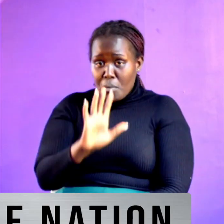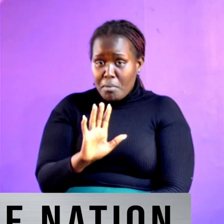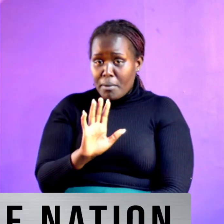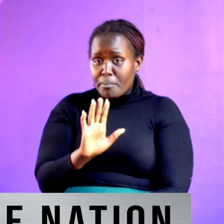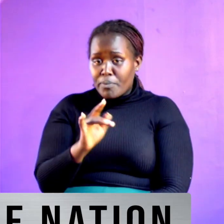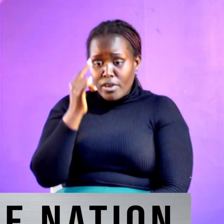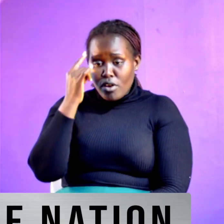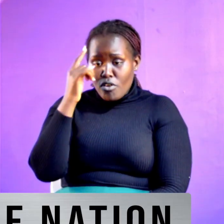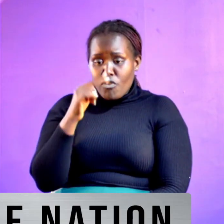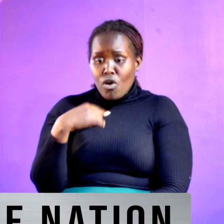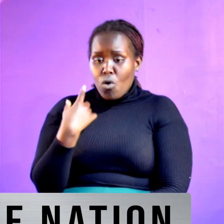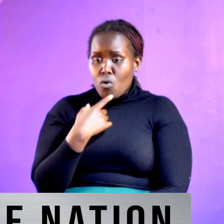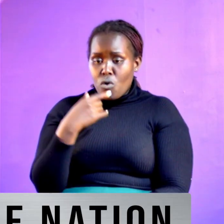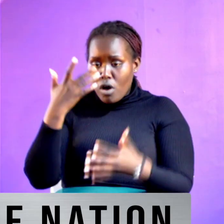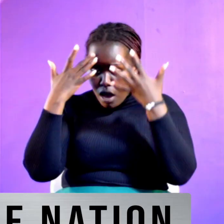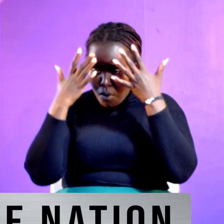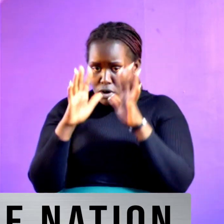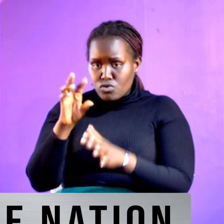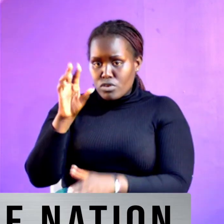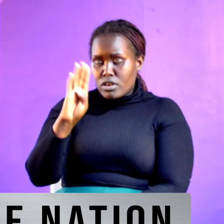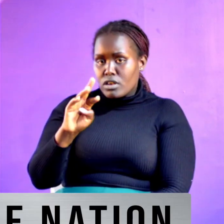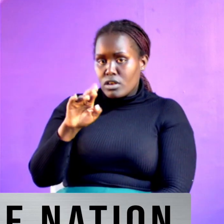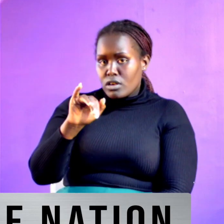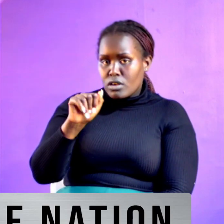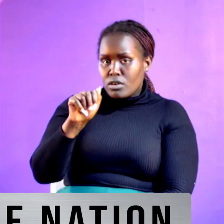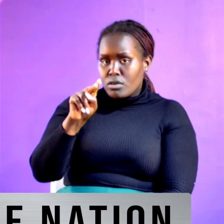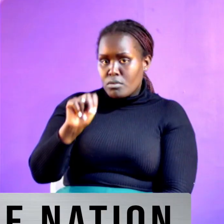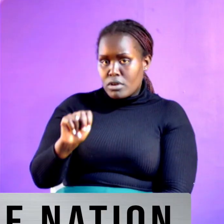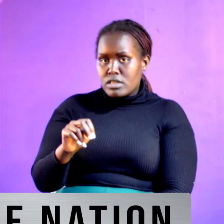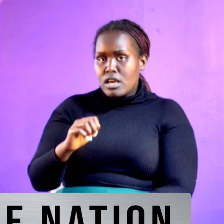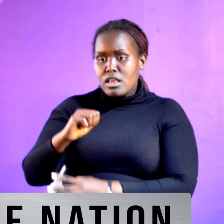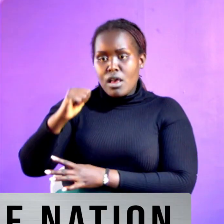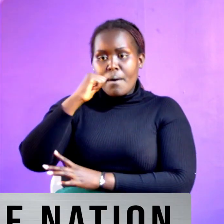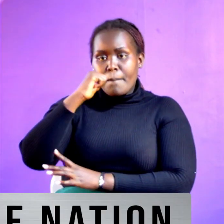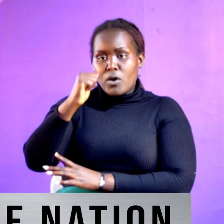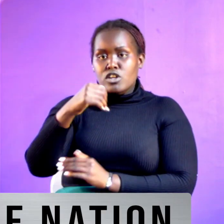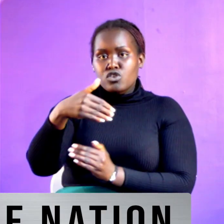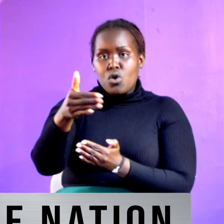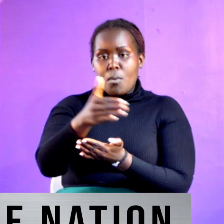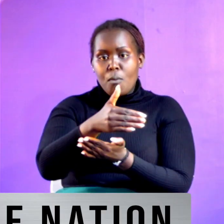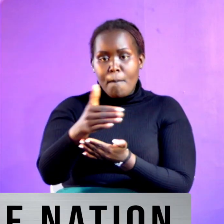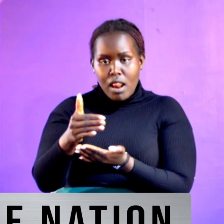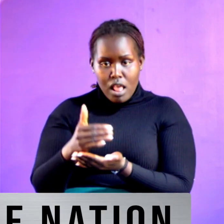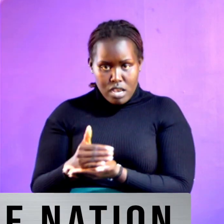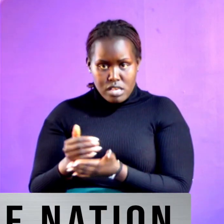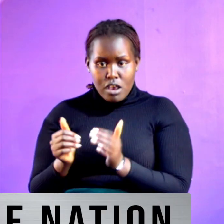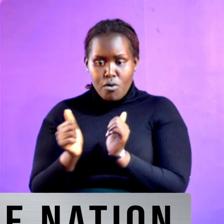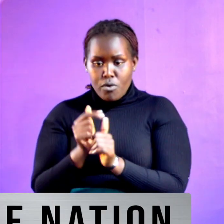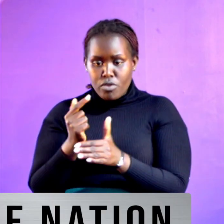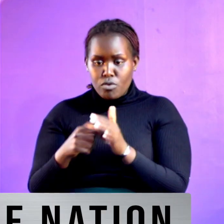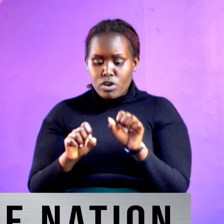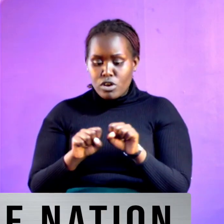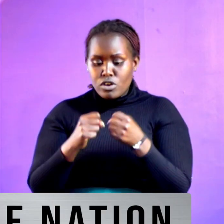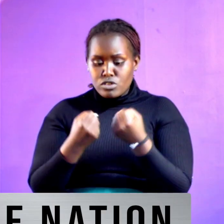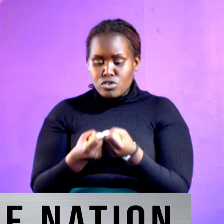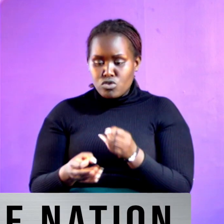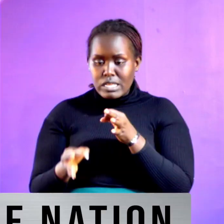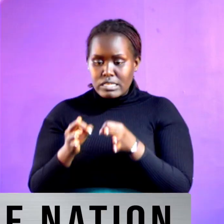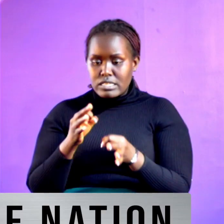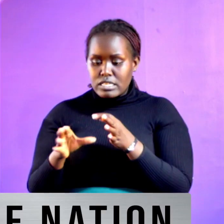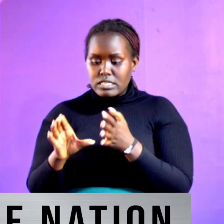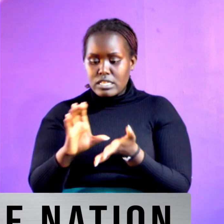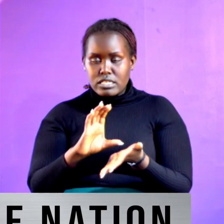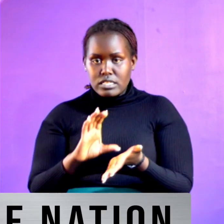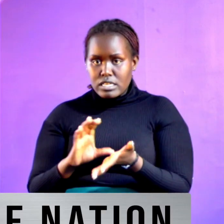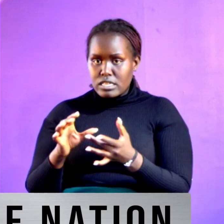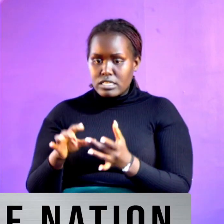for those who don't know, Brian Madenge is a political mobilizer with the social justice centers,